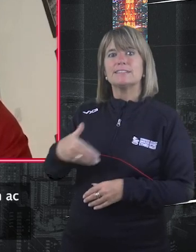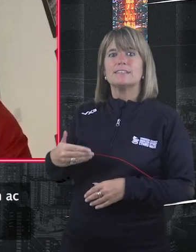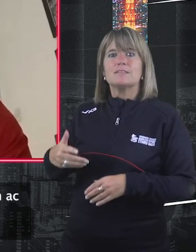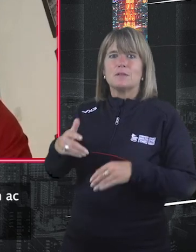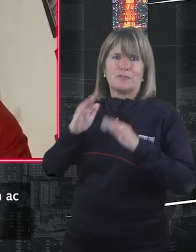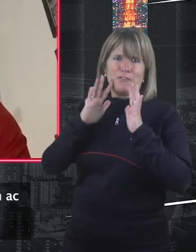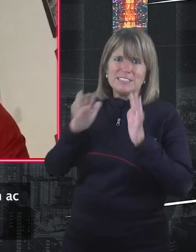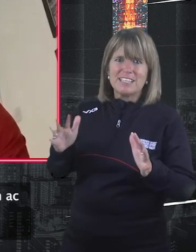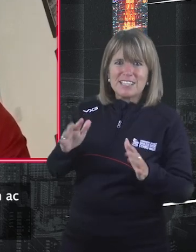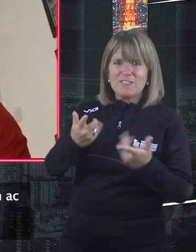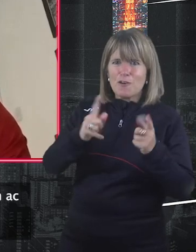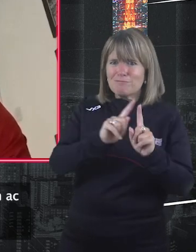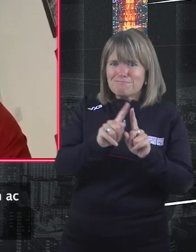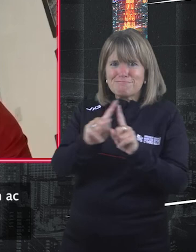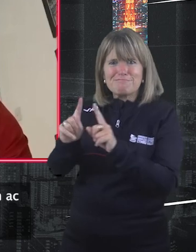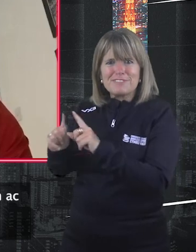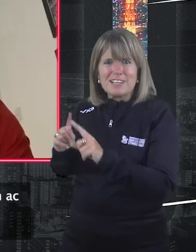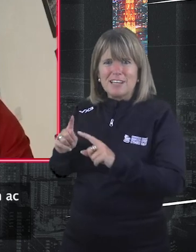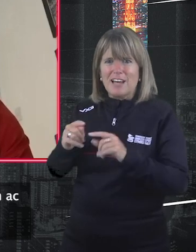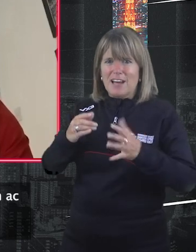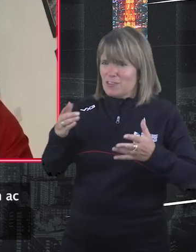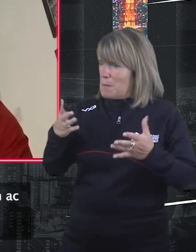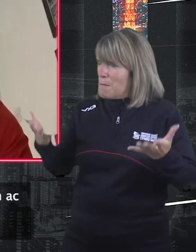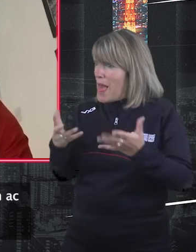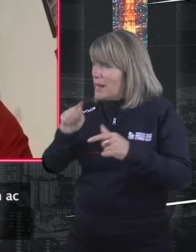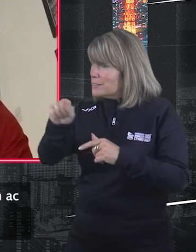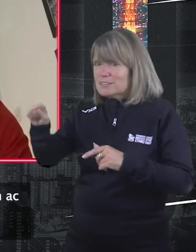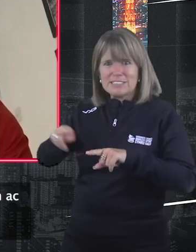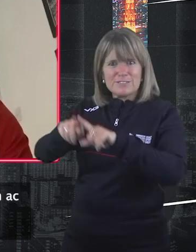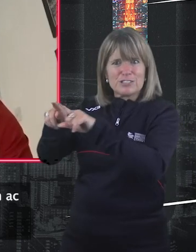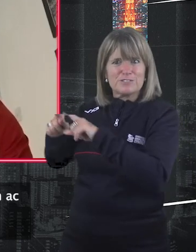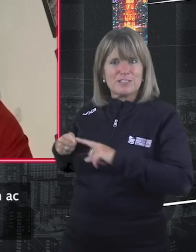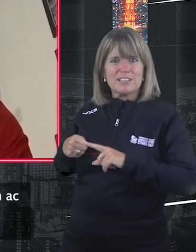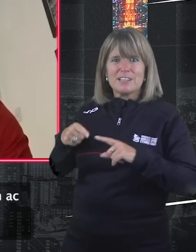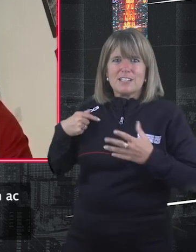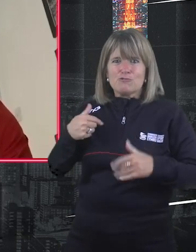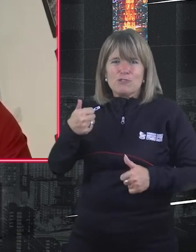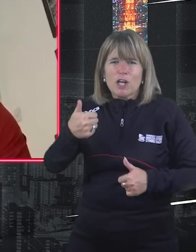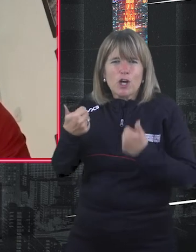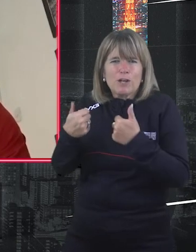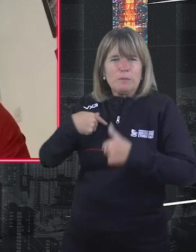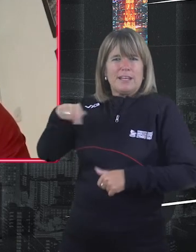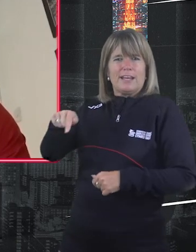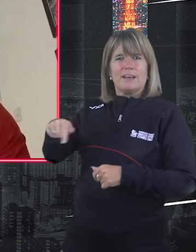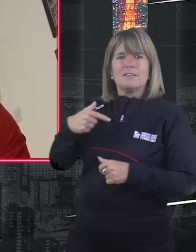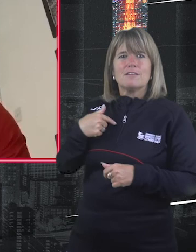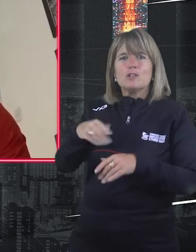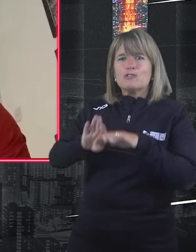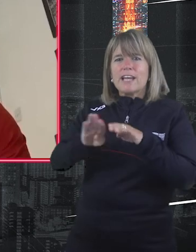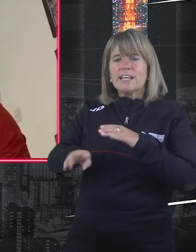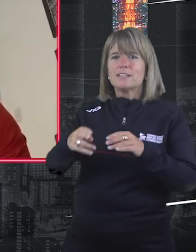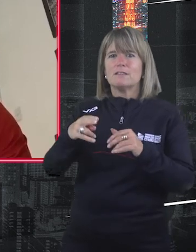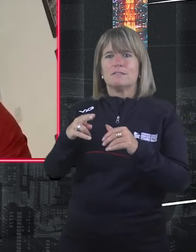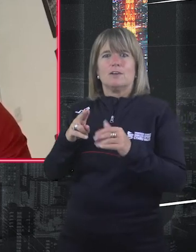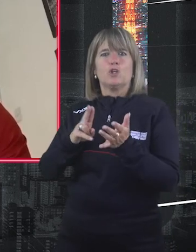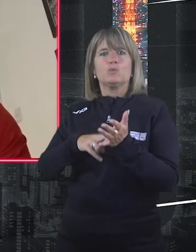the variation, and there's a lot of different types of players, so that's really good for me. Then I've also got